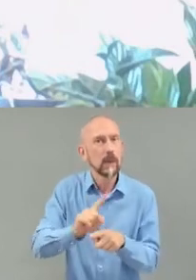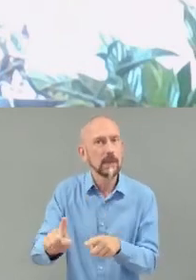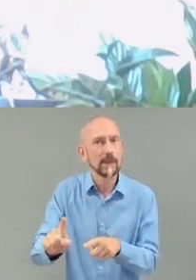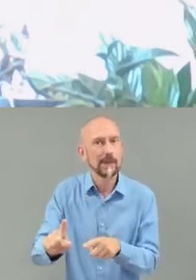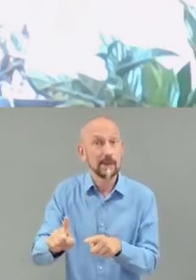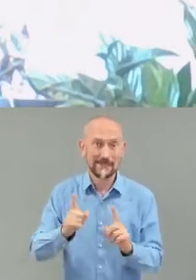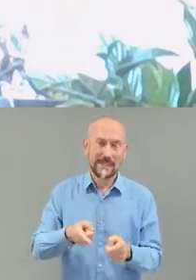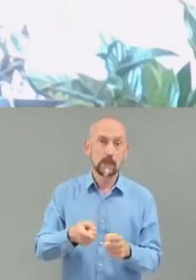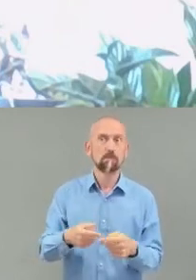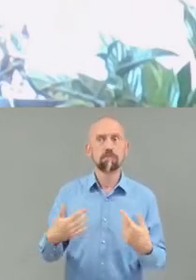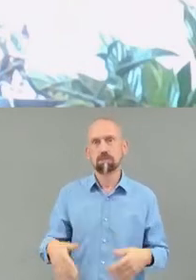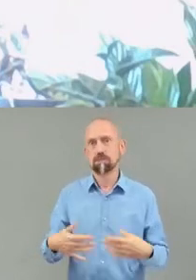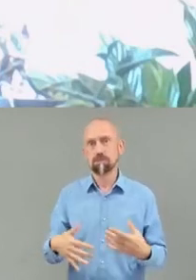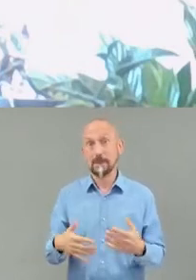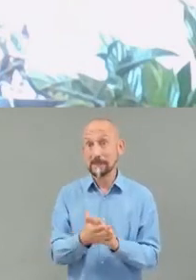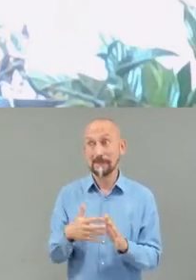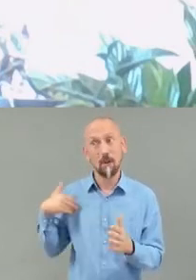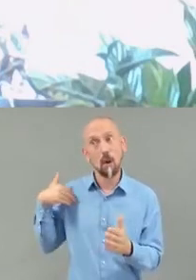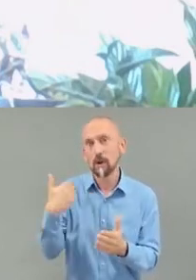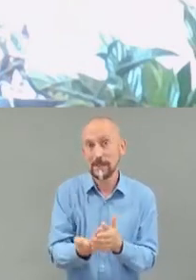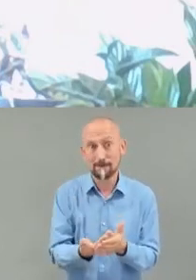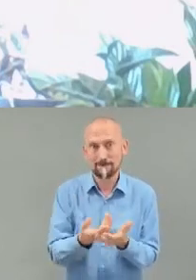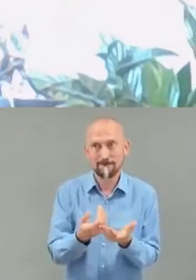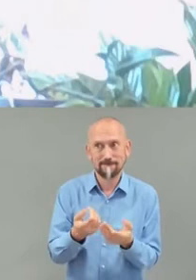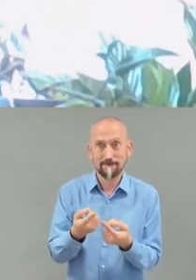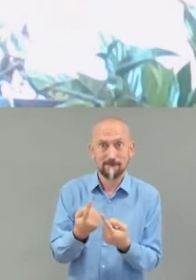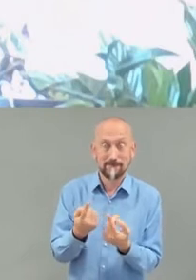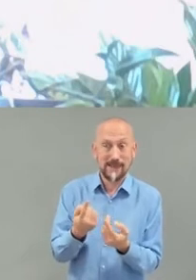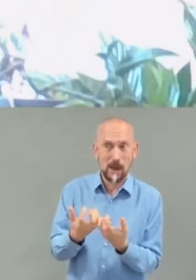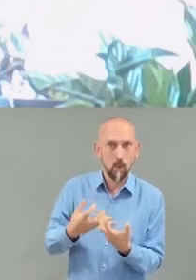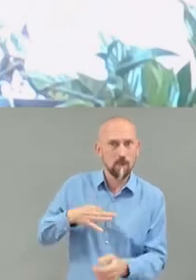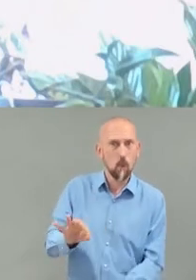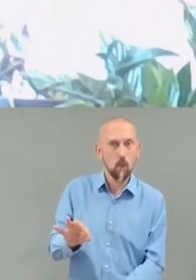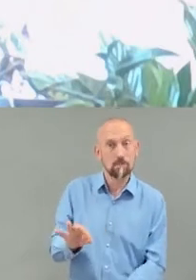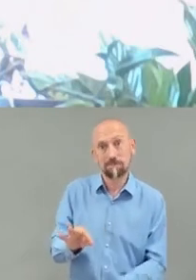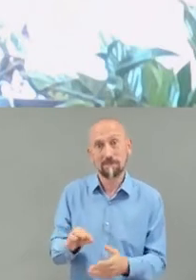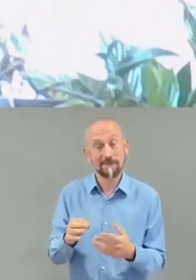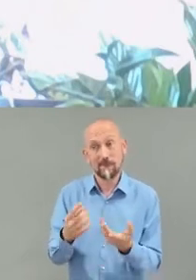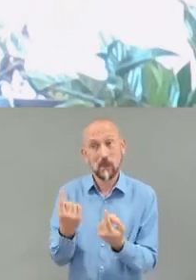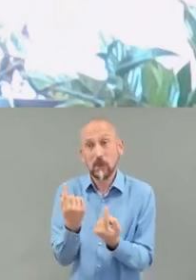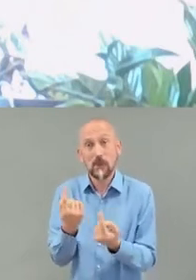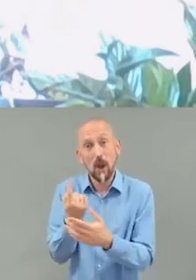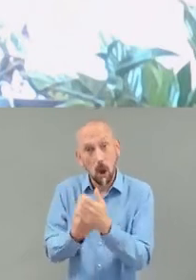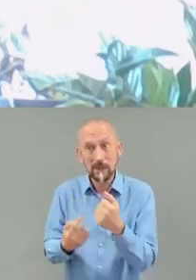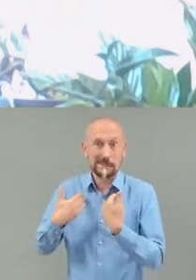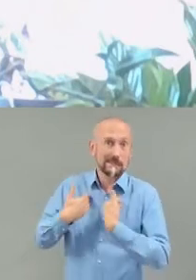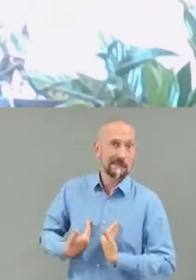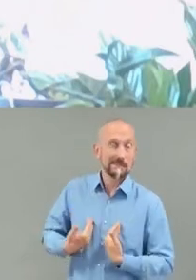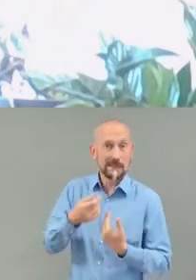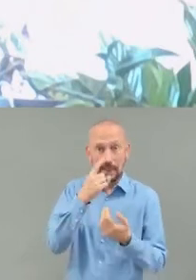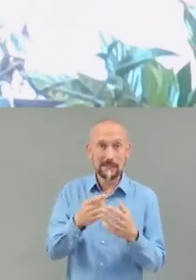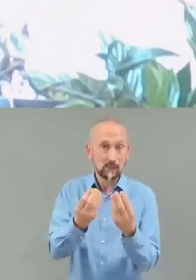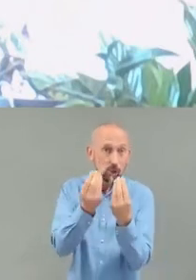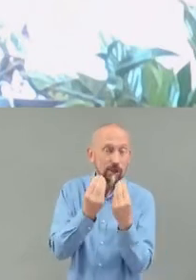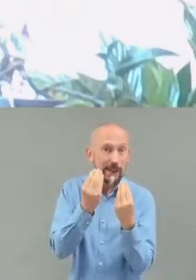decades that only those that could afford to take on such a long-term expensive training could train as child